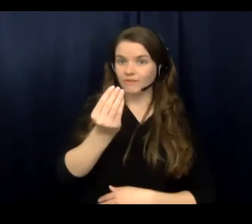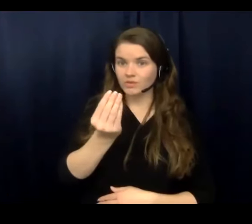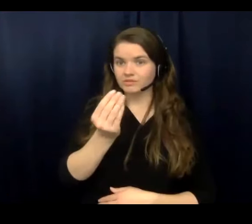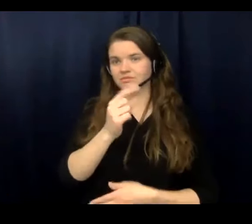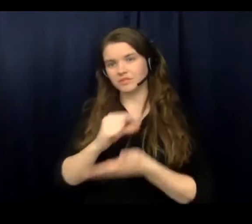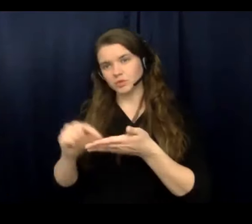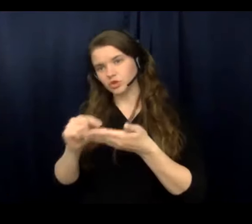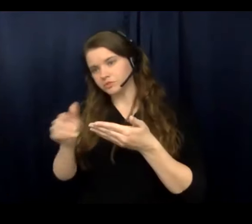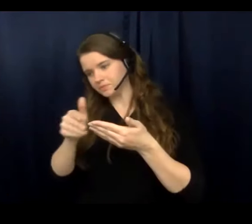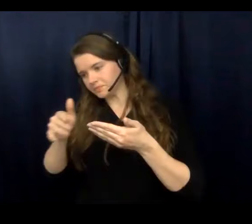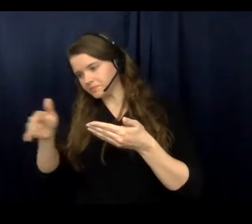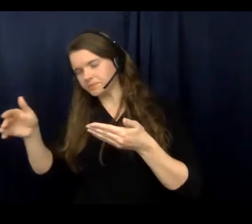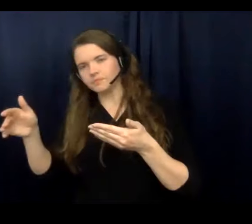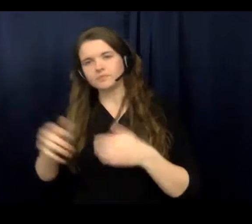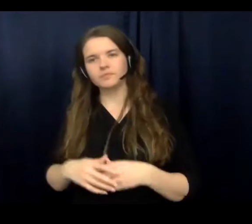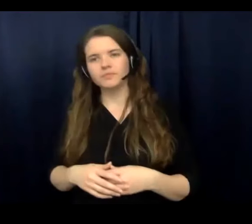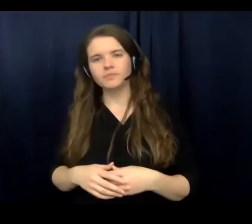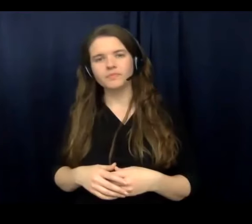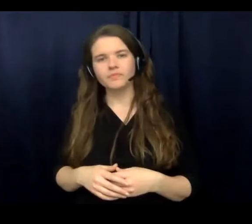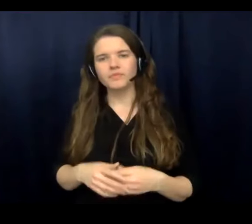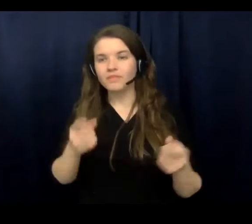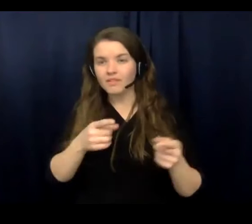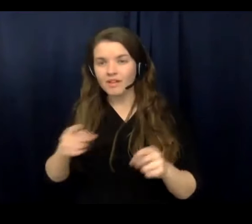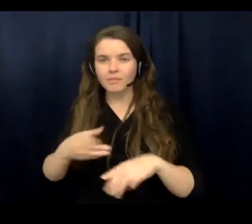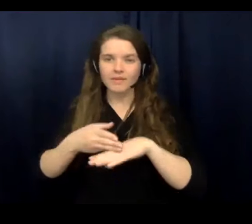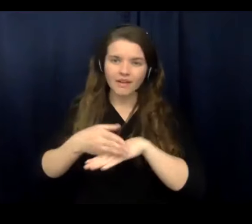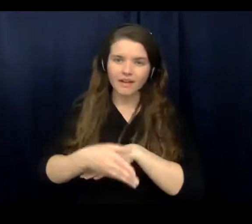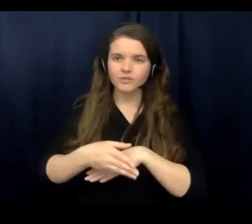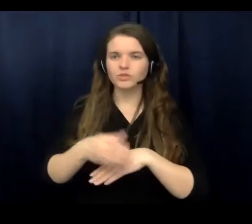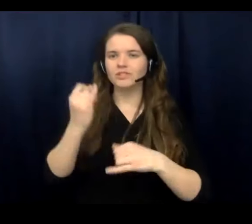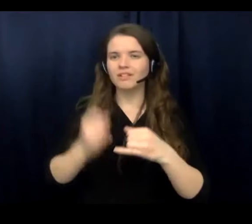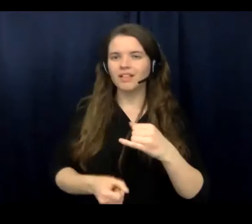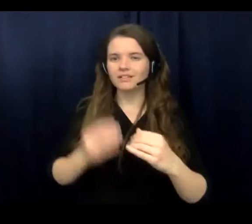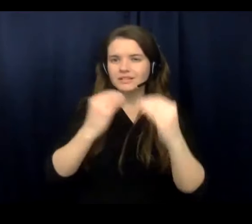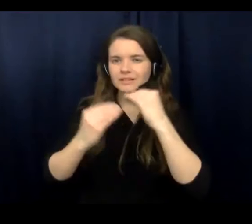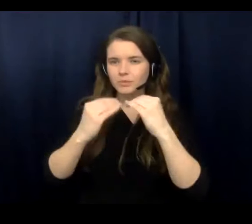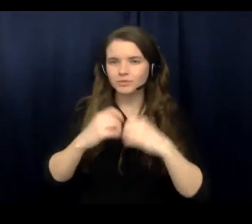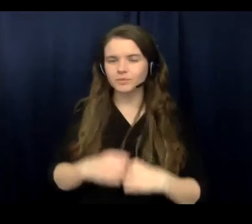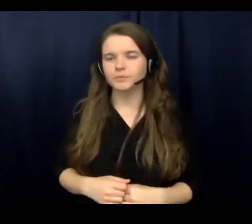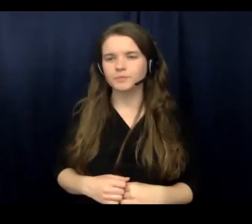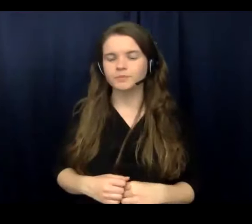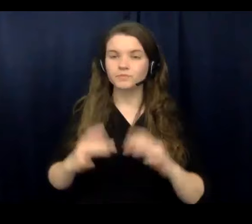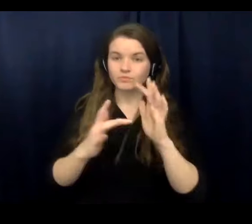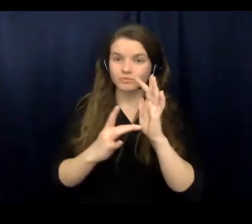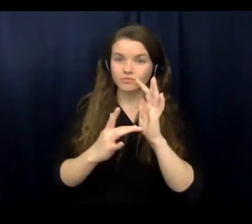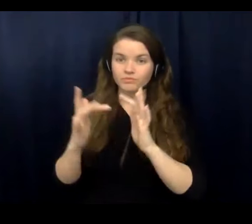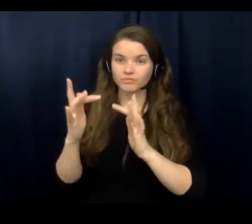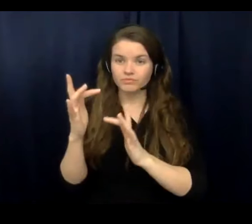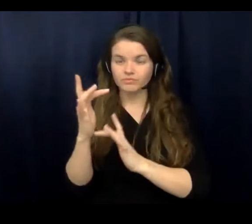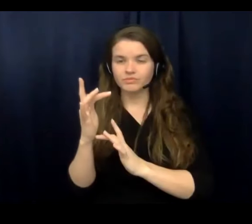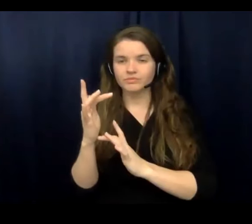well, it's taking place right after the supper, the Last Supper. Here Jesus is, and he's finished the